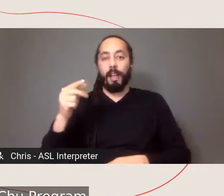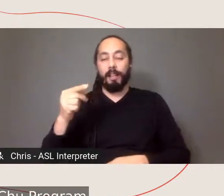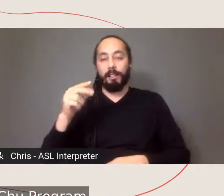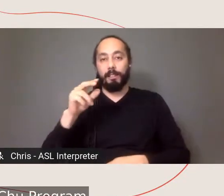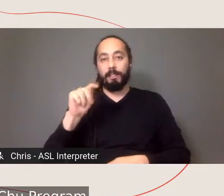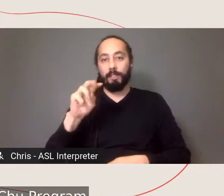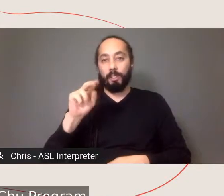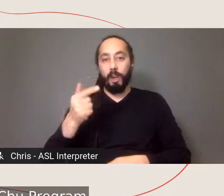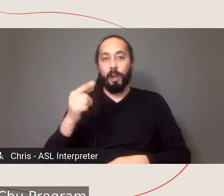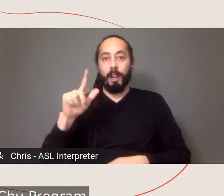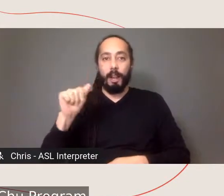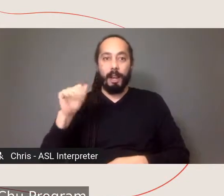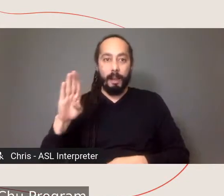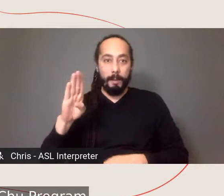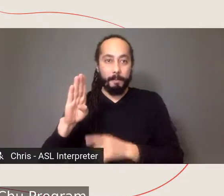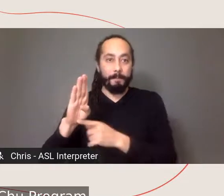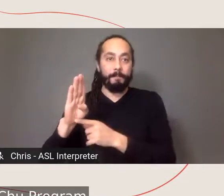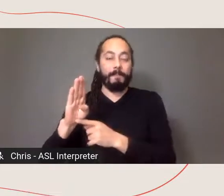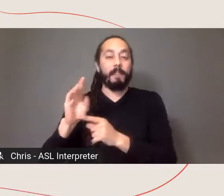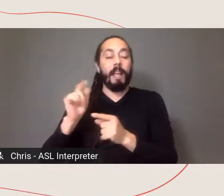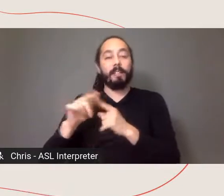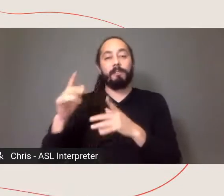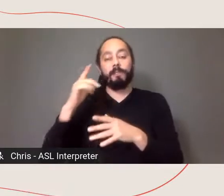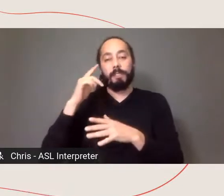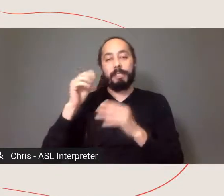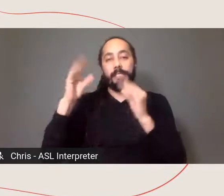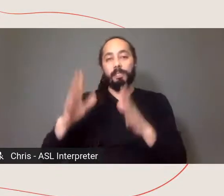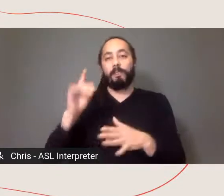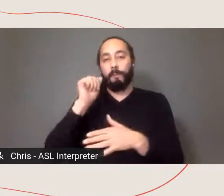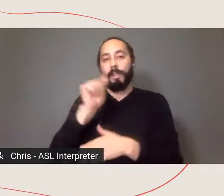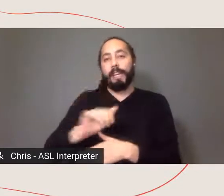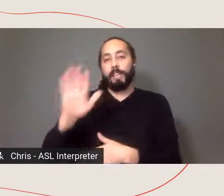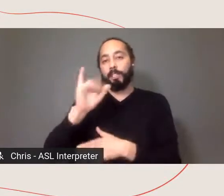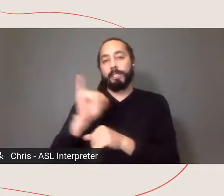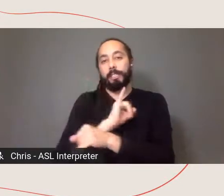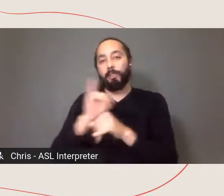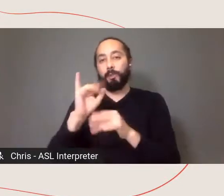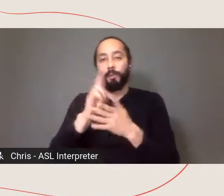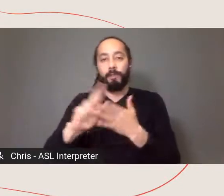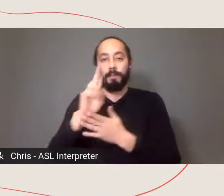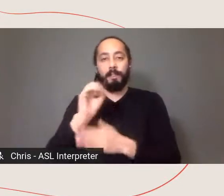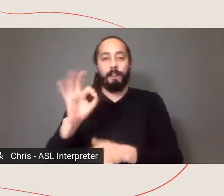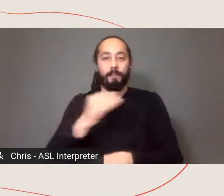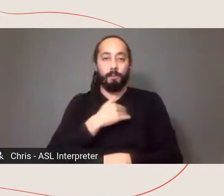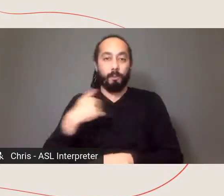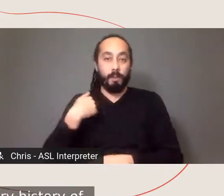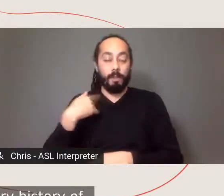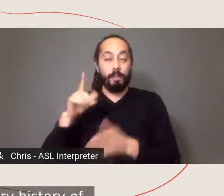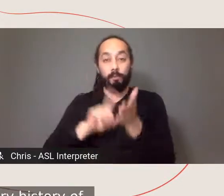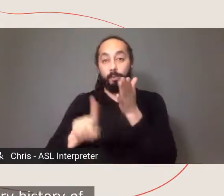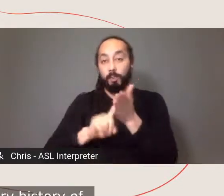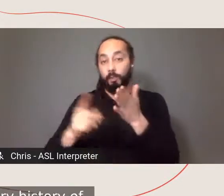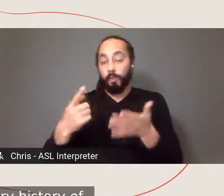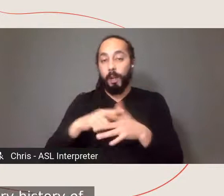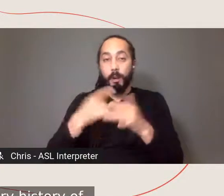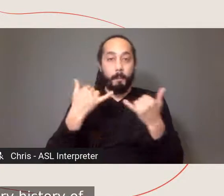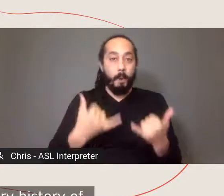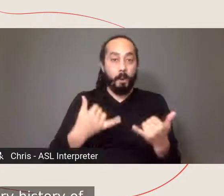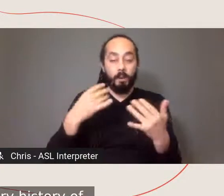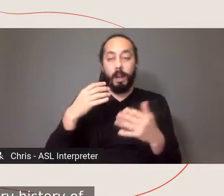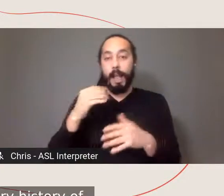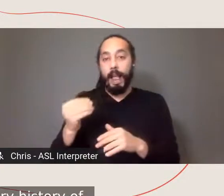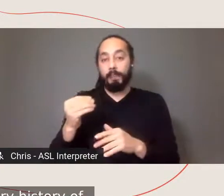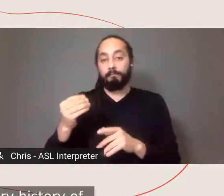David Chu program at the Asian Institute at the University of Toronto. His research areas include the modern and contemporary history of